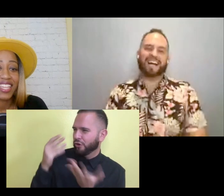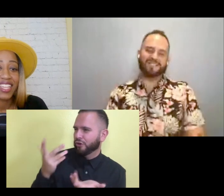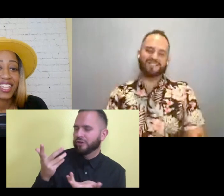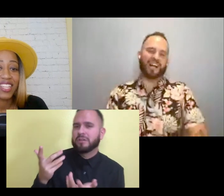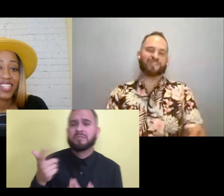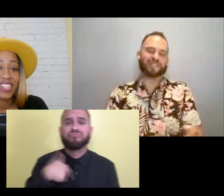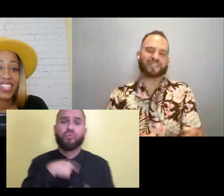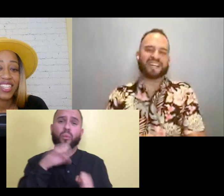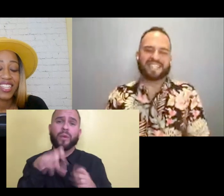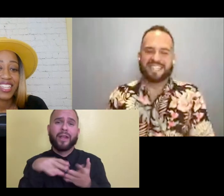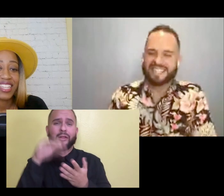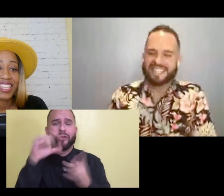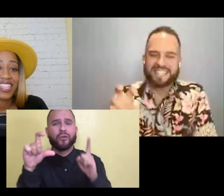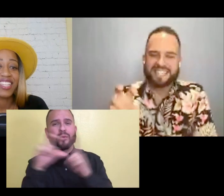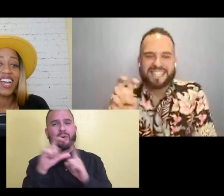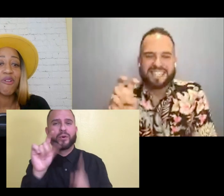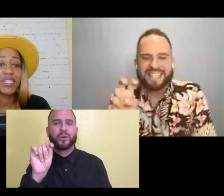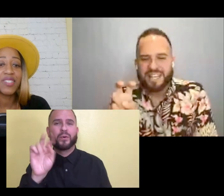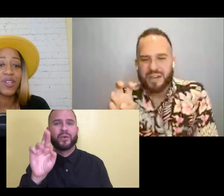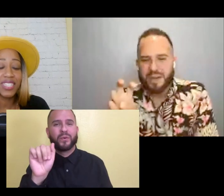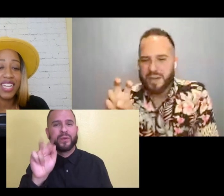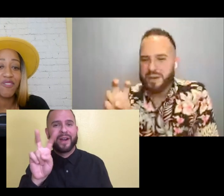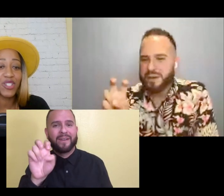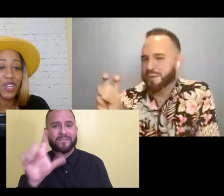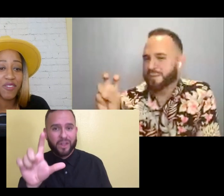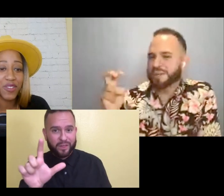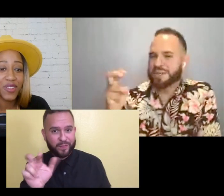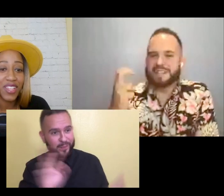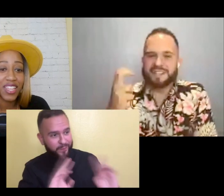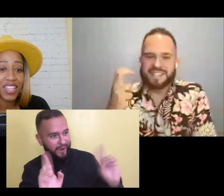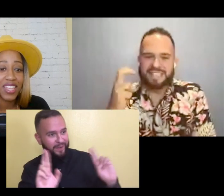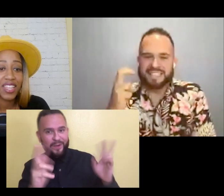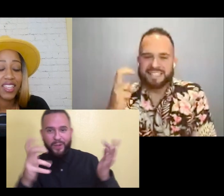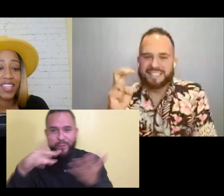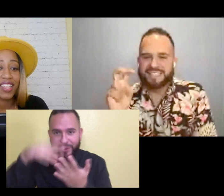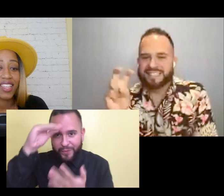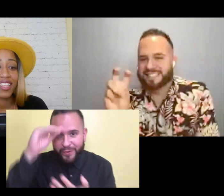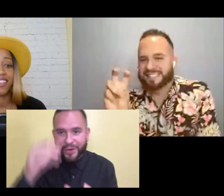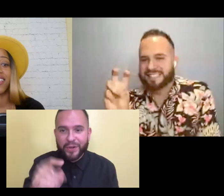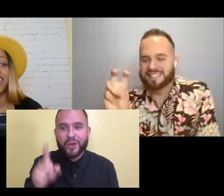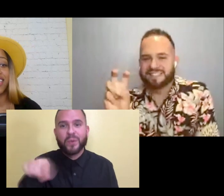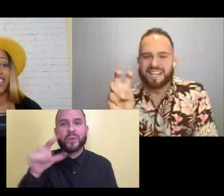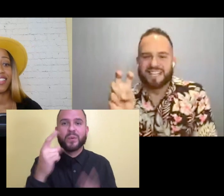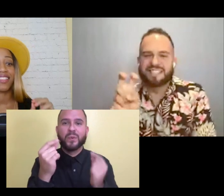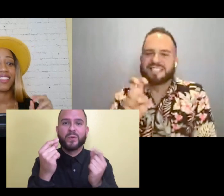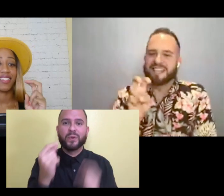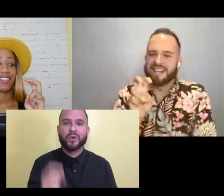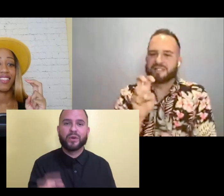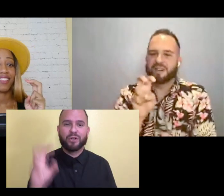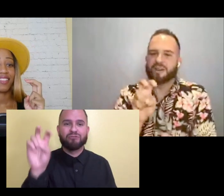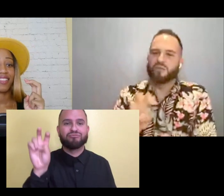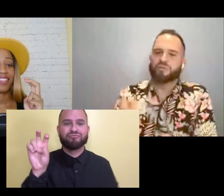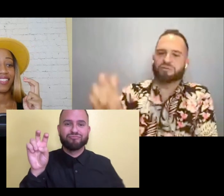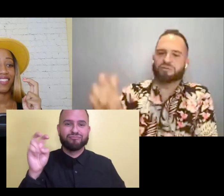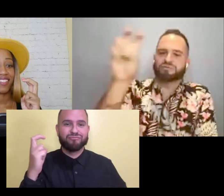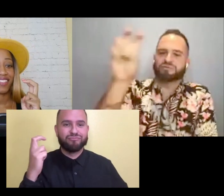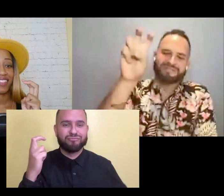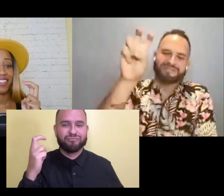learn the sign for travel. We ready? All right. What's the sign for travel? You put your fingers like this, okay, and you